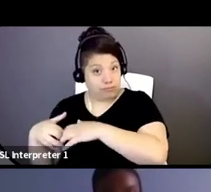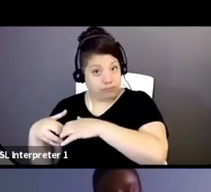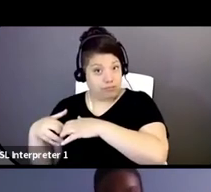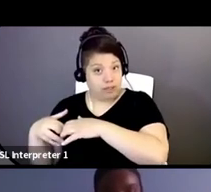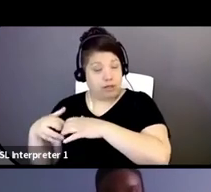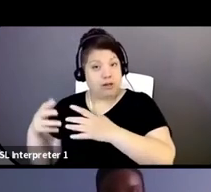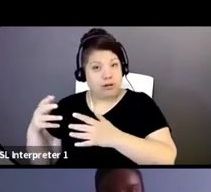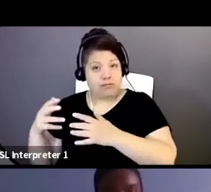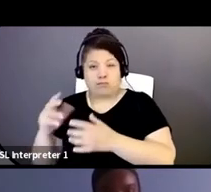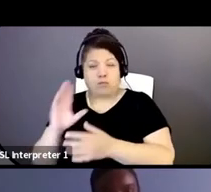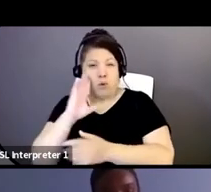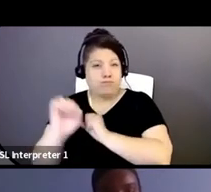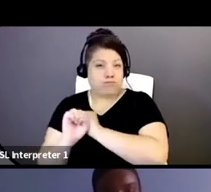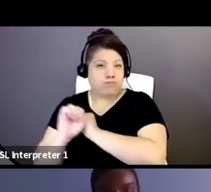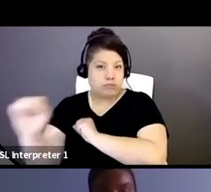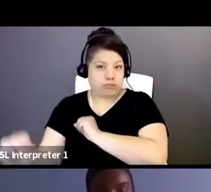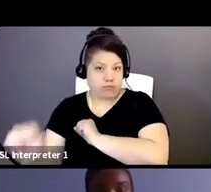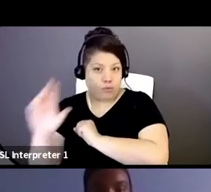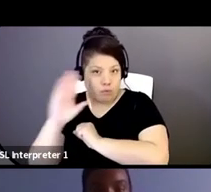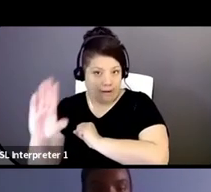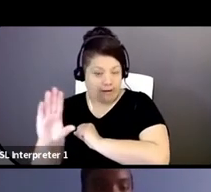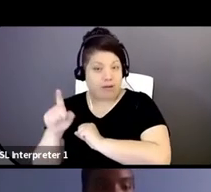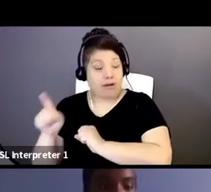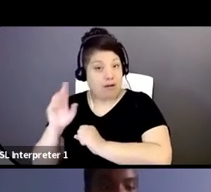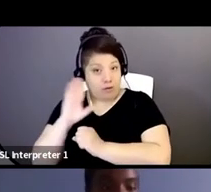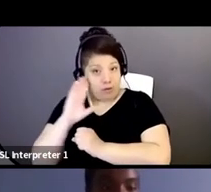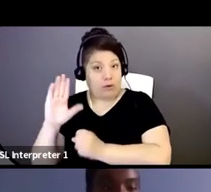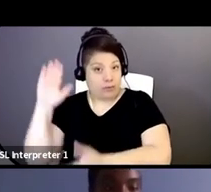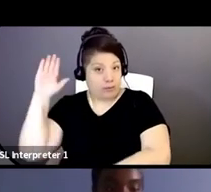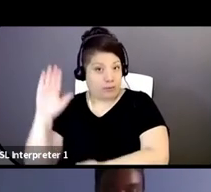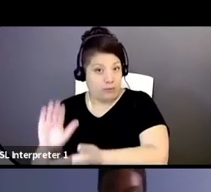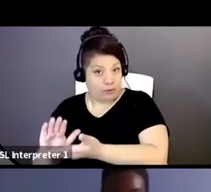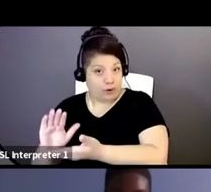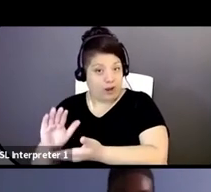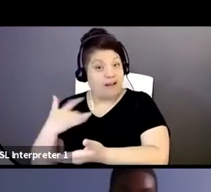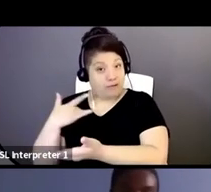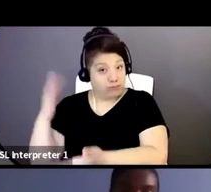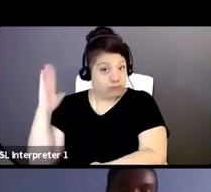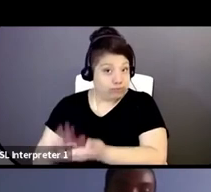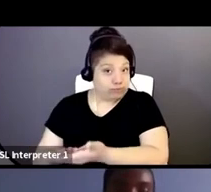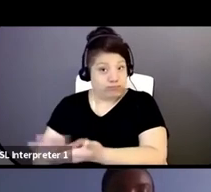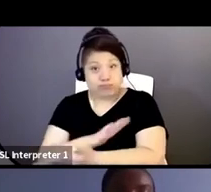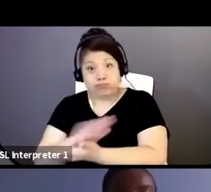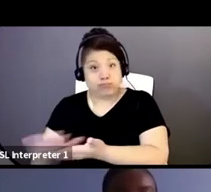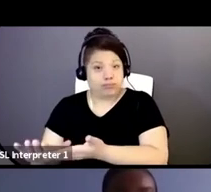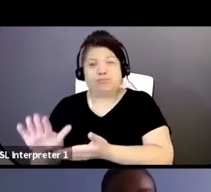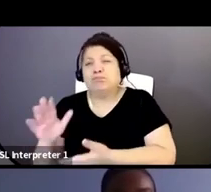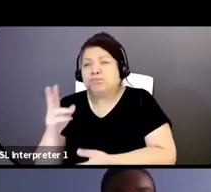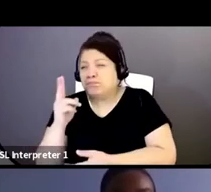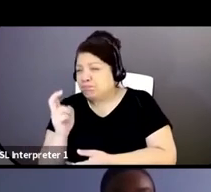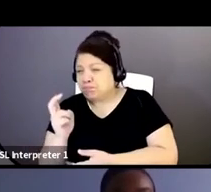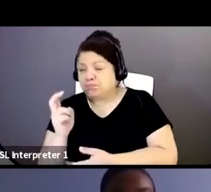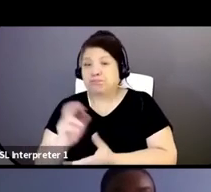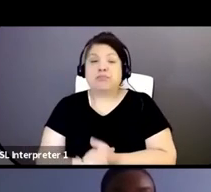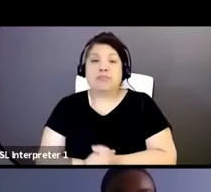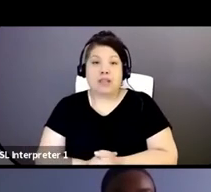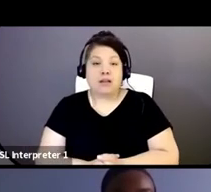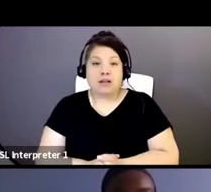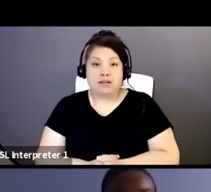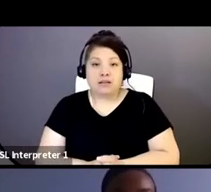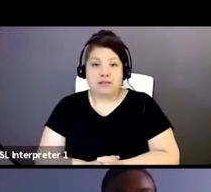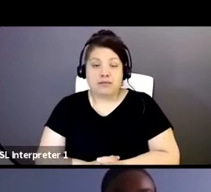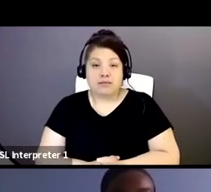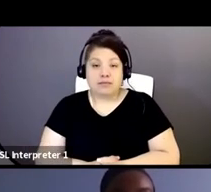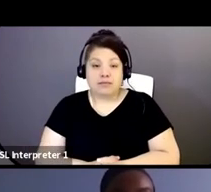of fade away, if they ever do. But I think